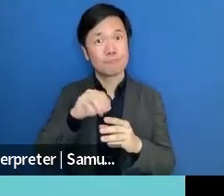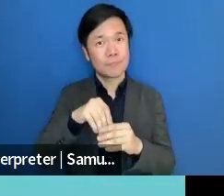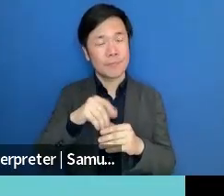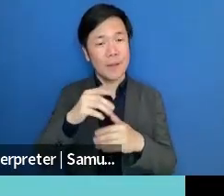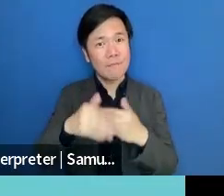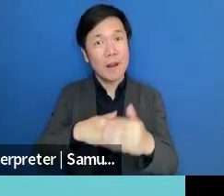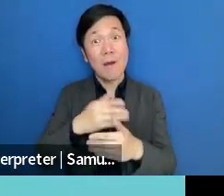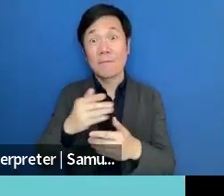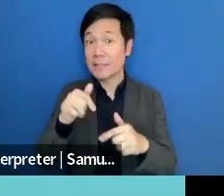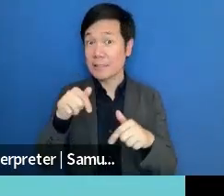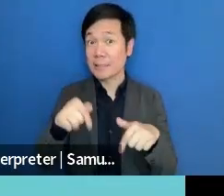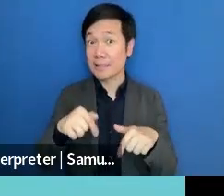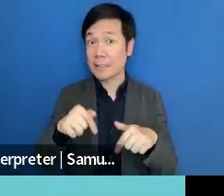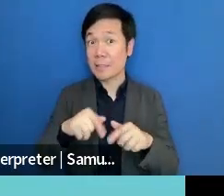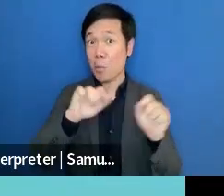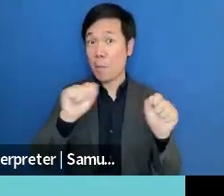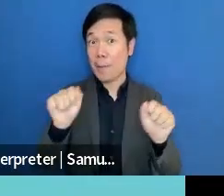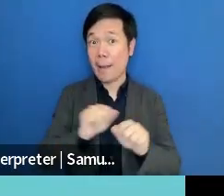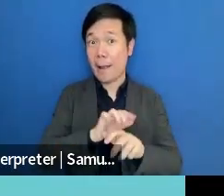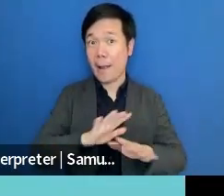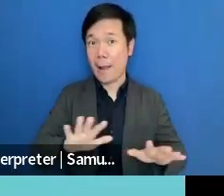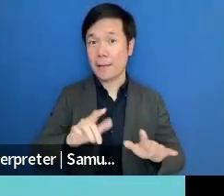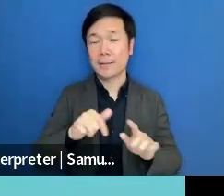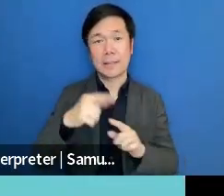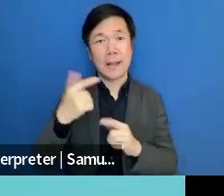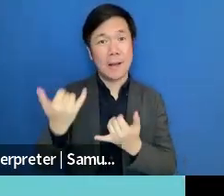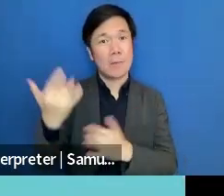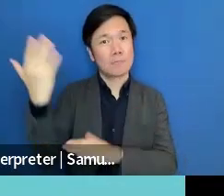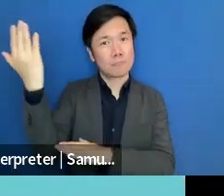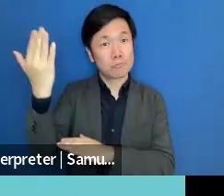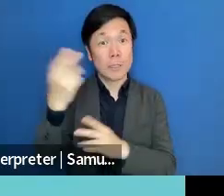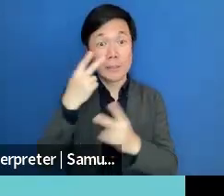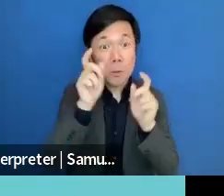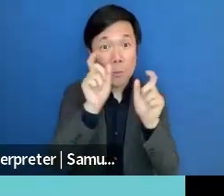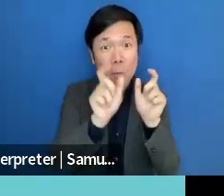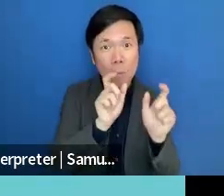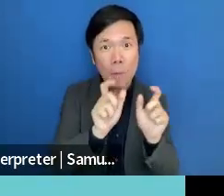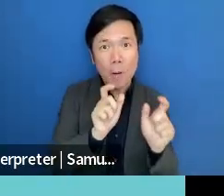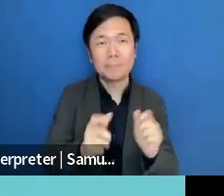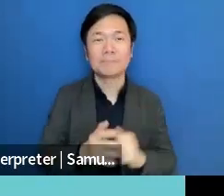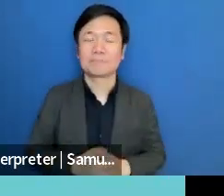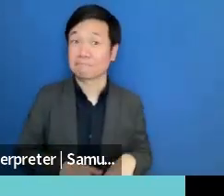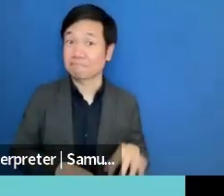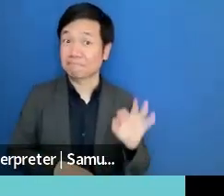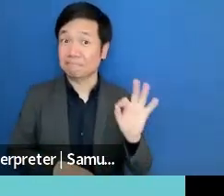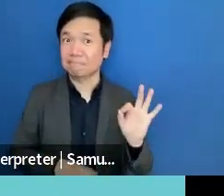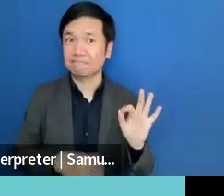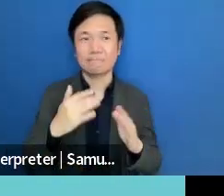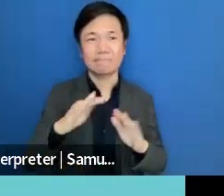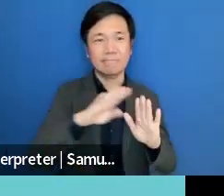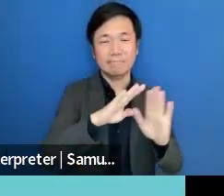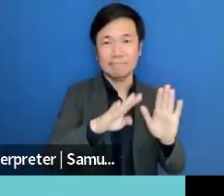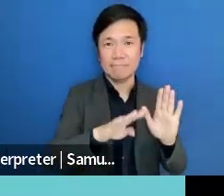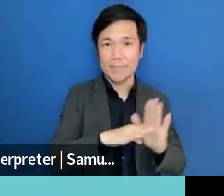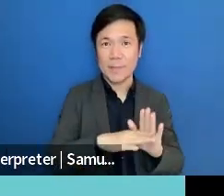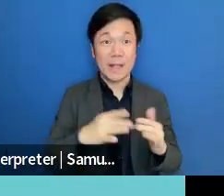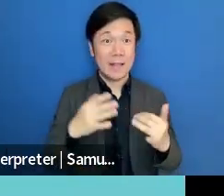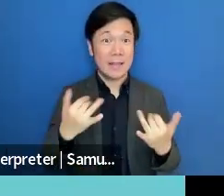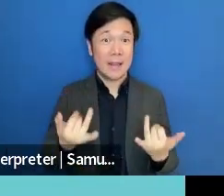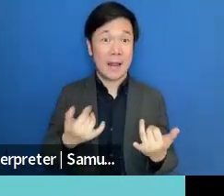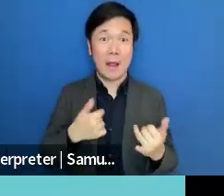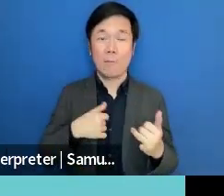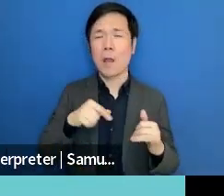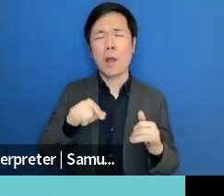throughout the content of the webinar that will be presented today. We will now move on to the next segment that will focus on